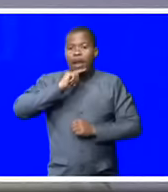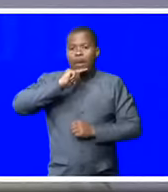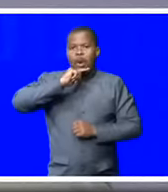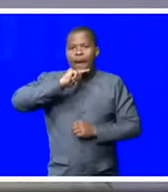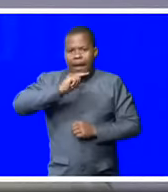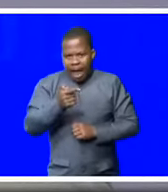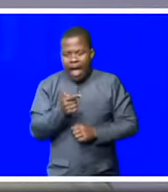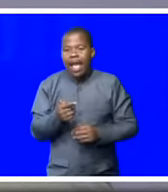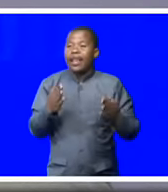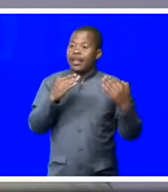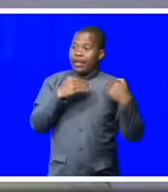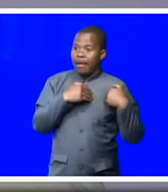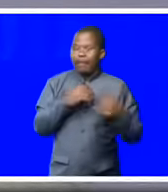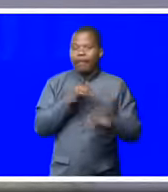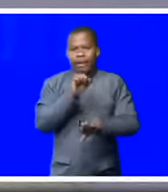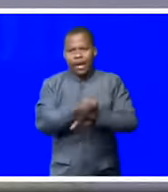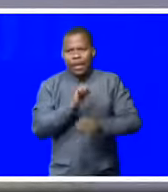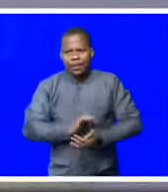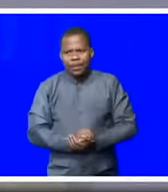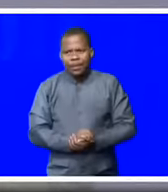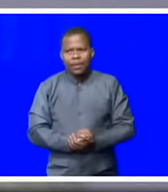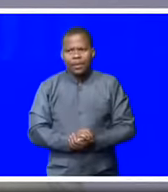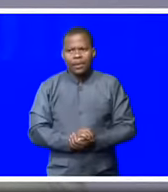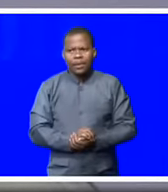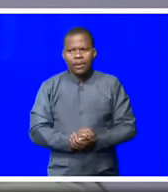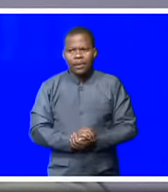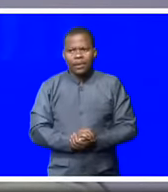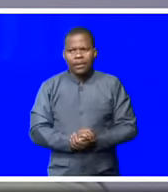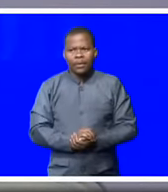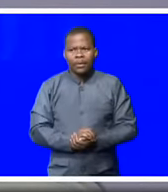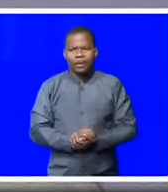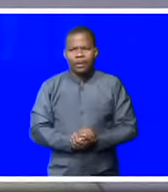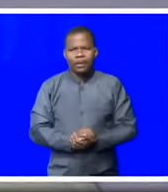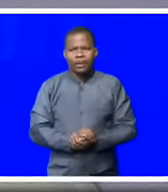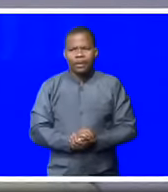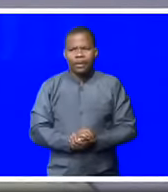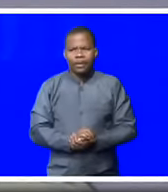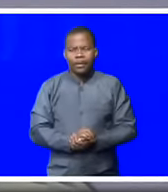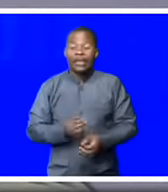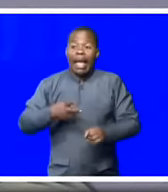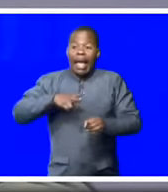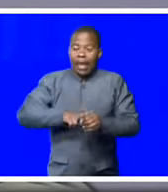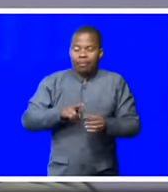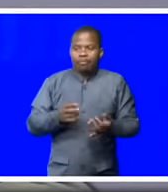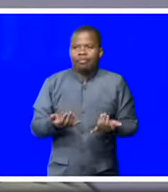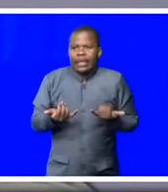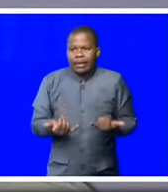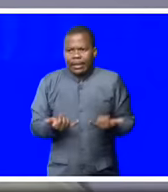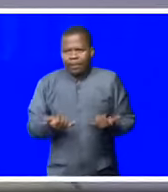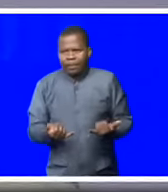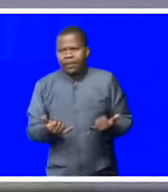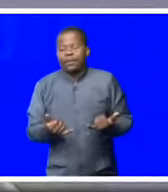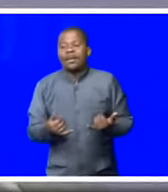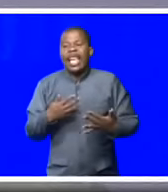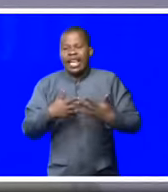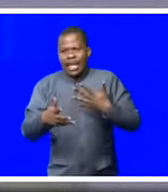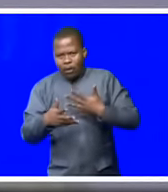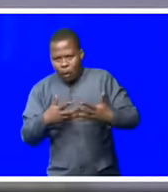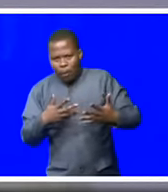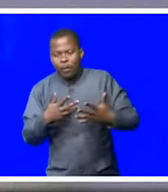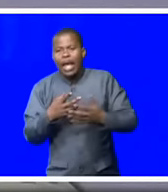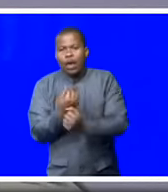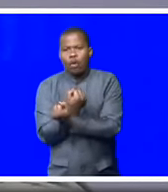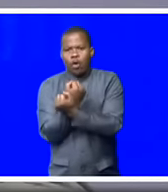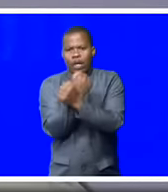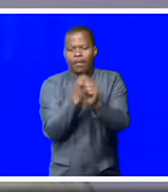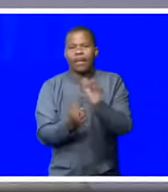moment security forces being exposed to the new threat that really is in the country without protective, for instance, bulletproof vests